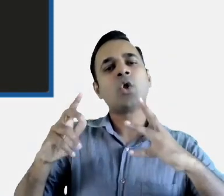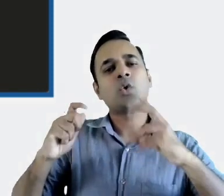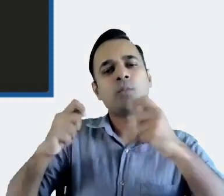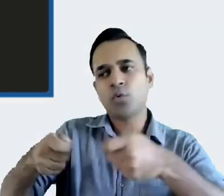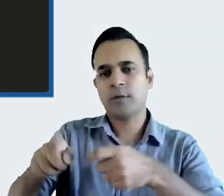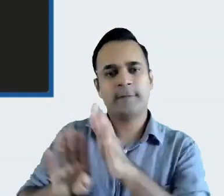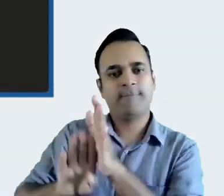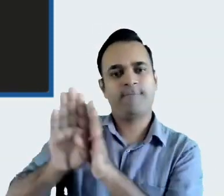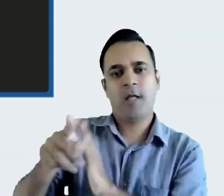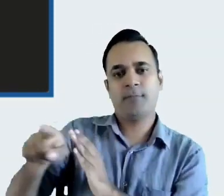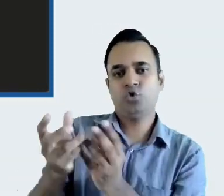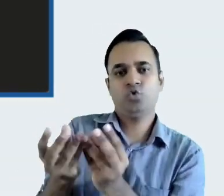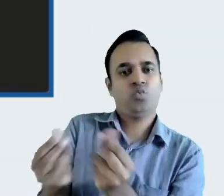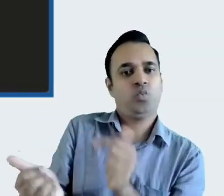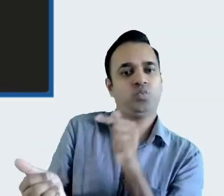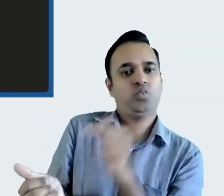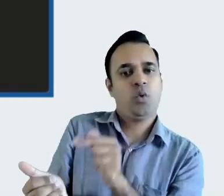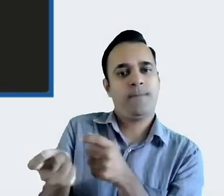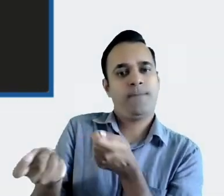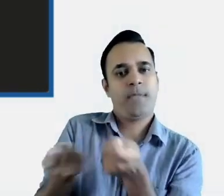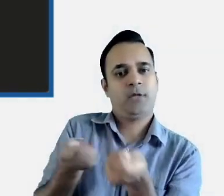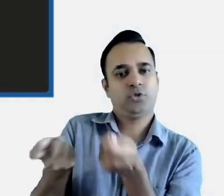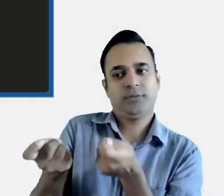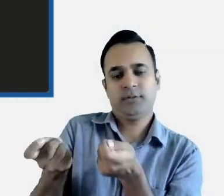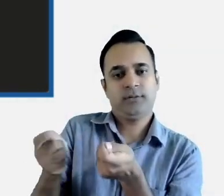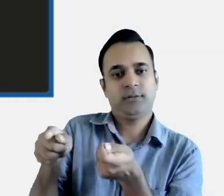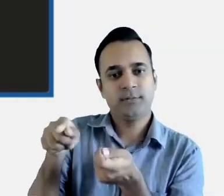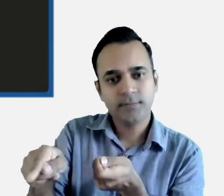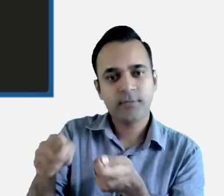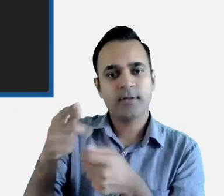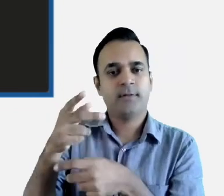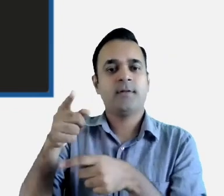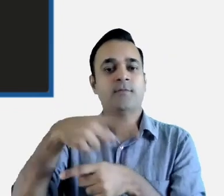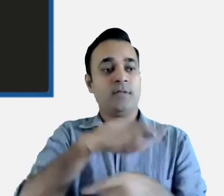zonas marítimo-costeras. Muchas gracias.